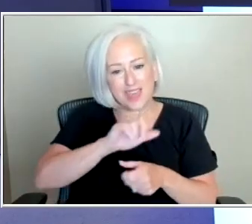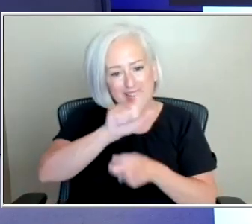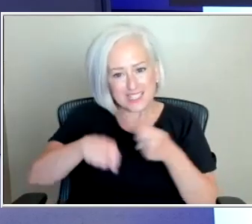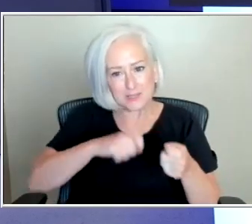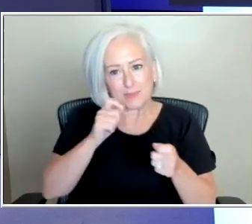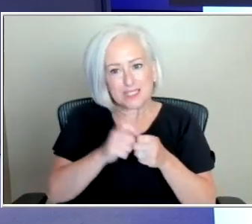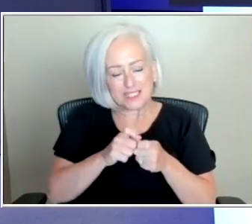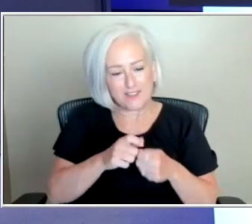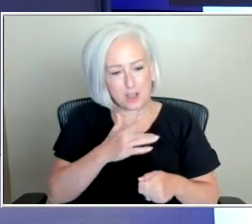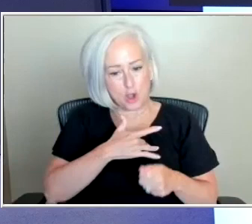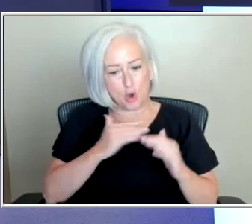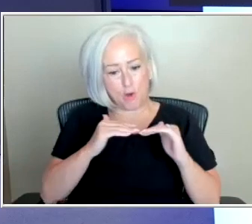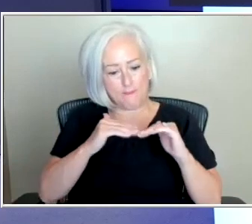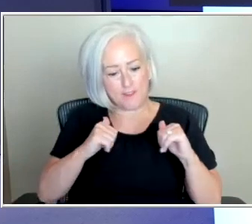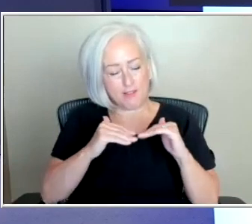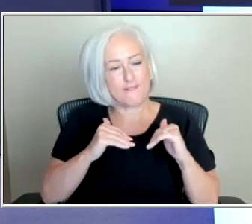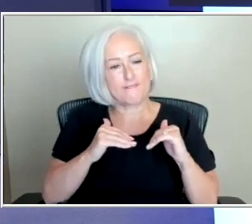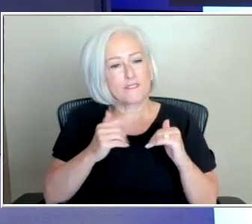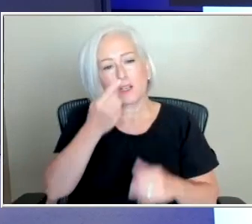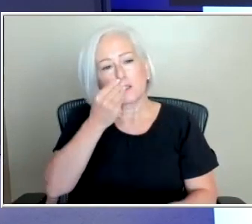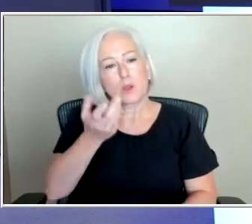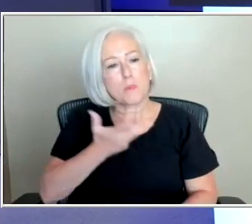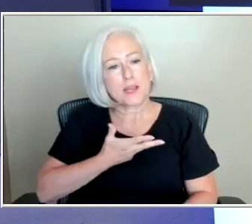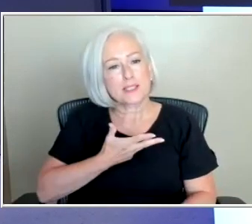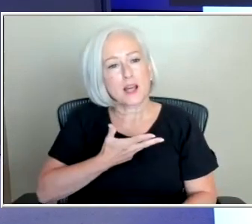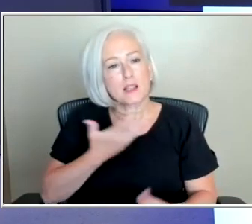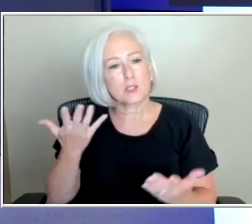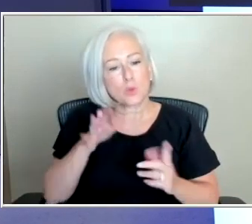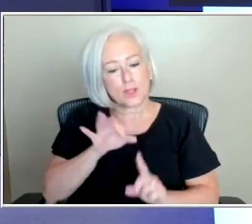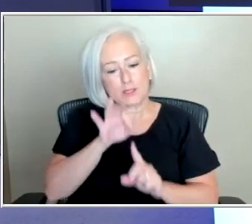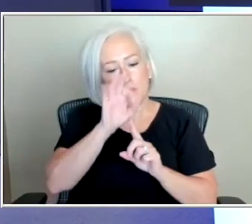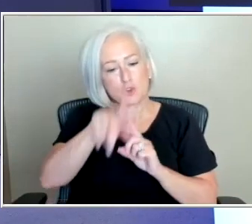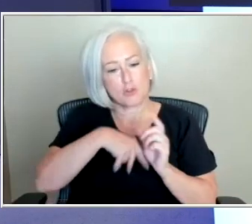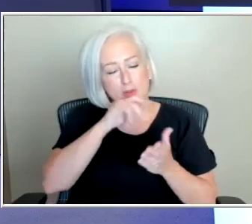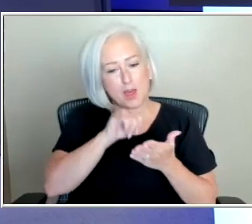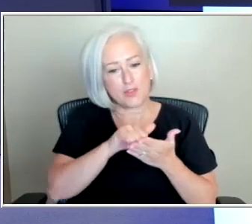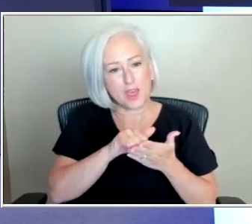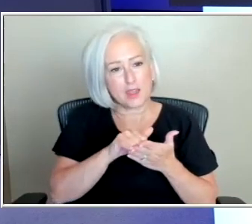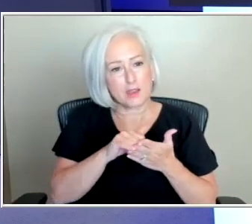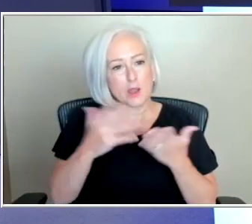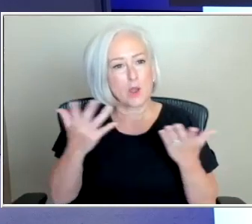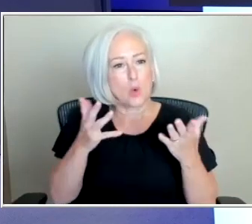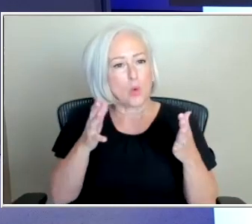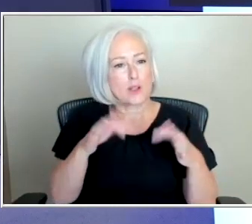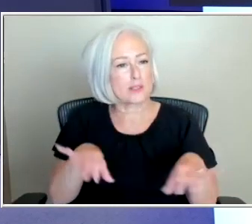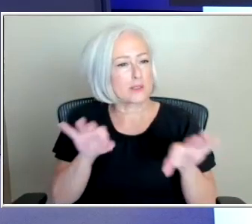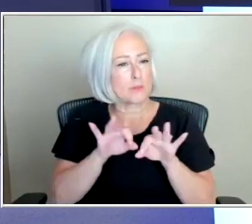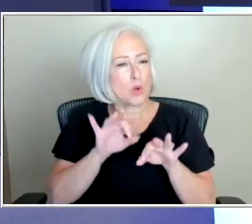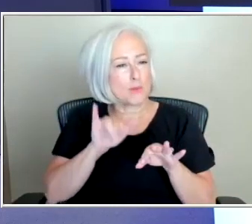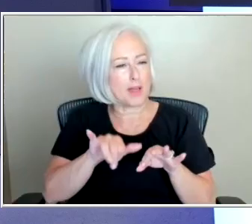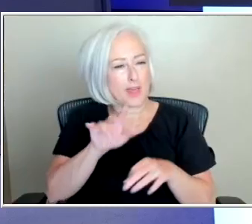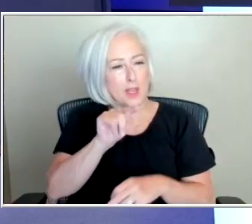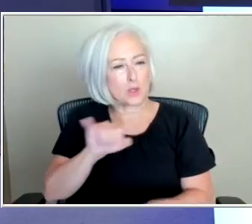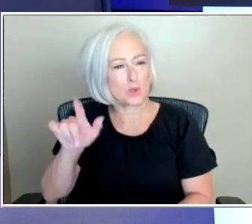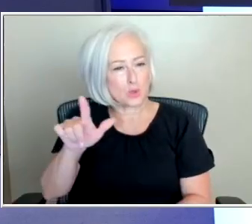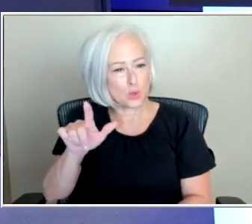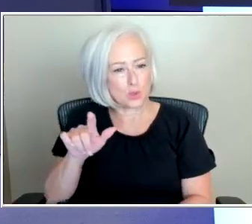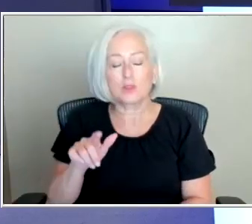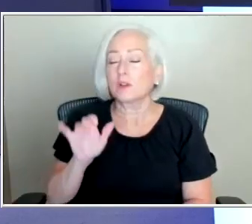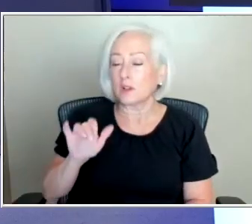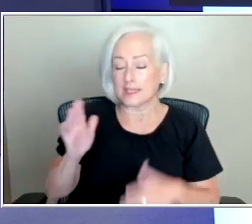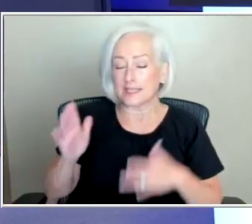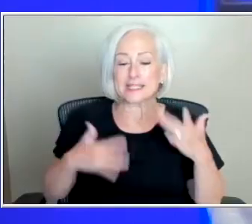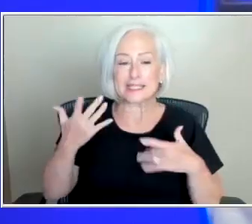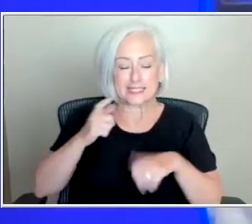that particular valve, and why does that make such a difference to have that one tool making that difference? So it's an exciting time to be in this field, because there